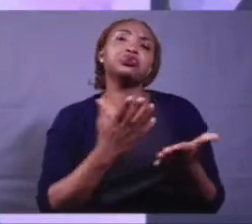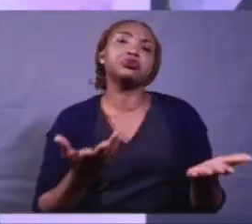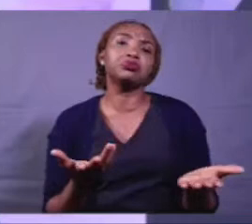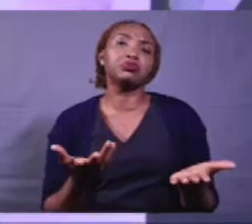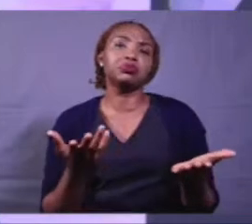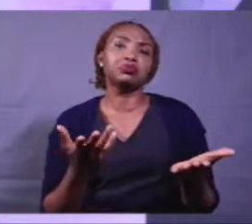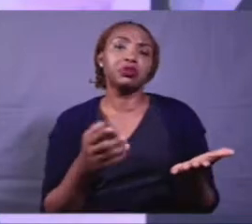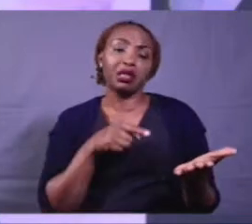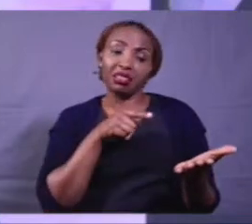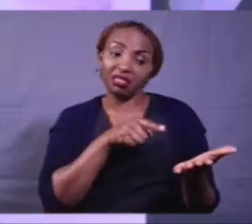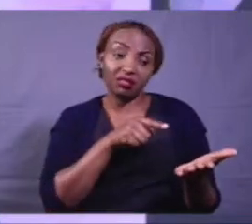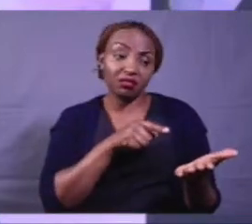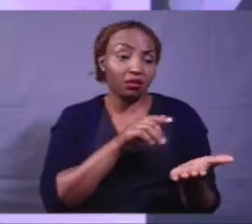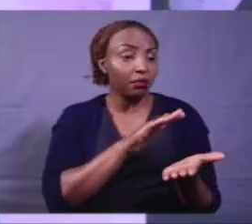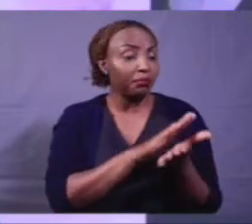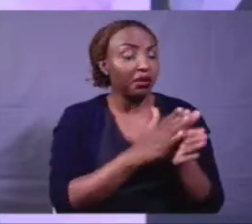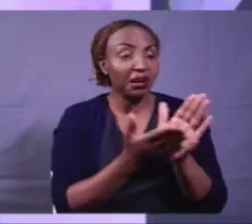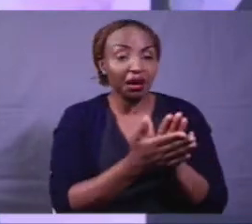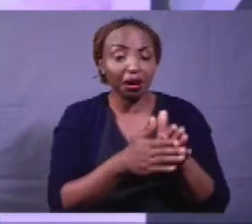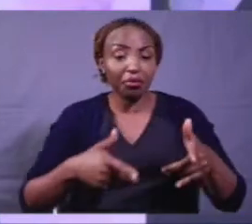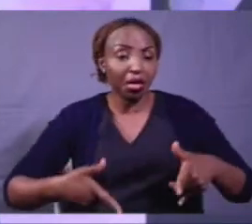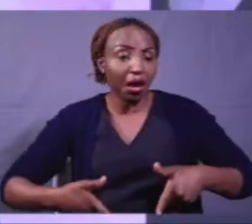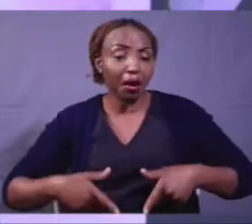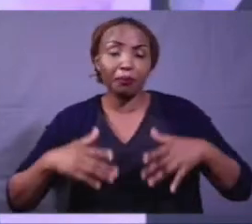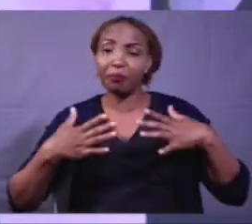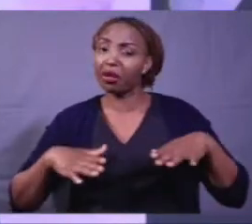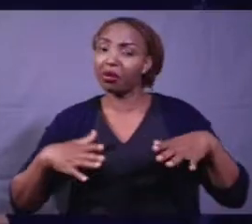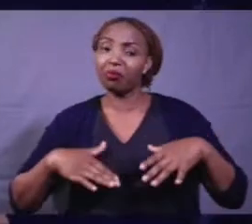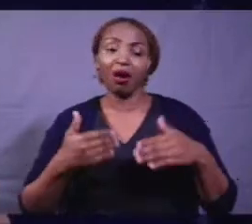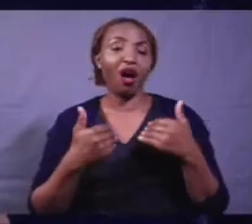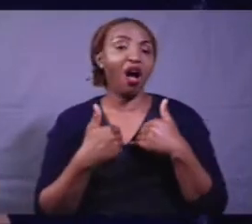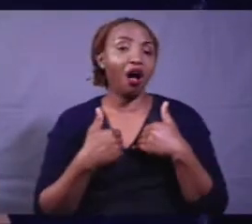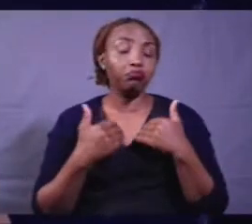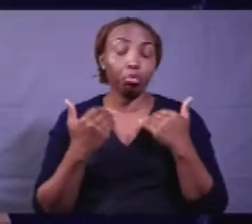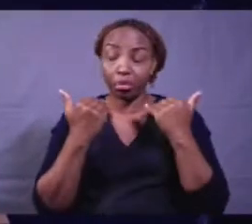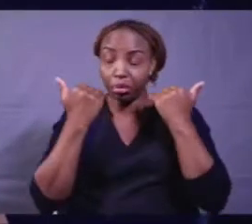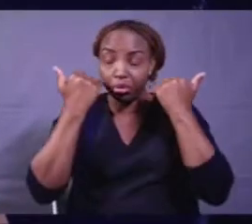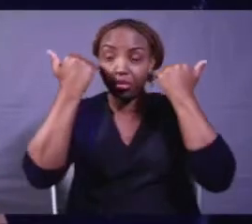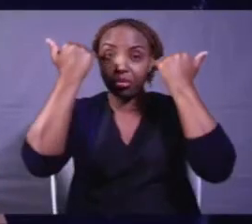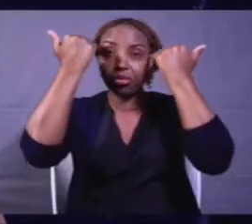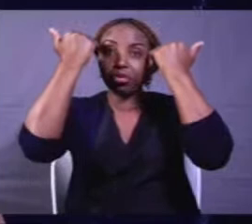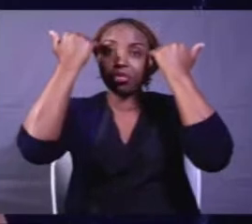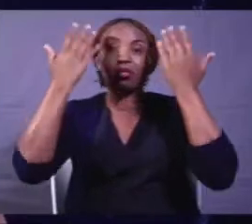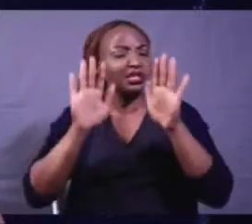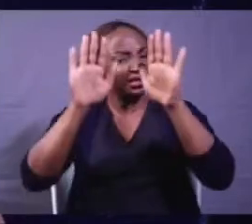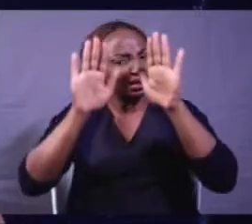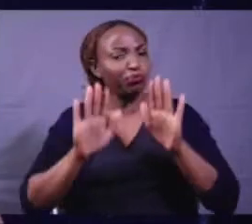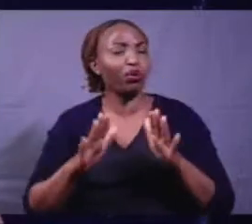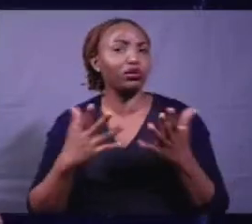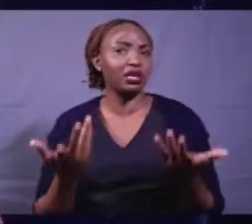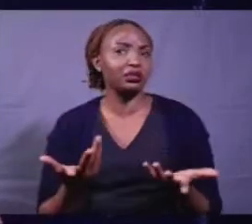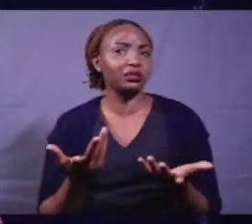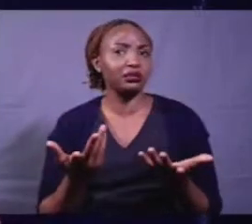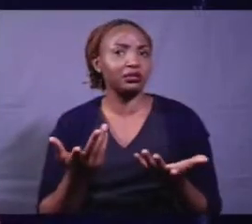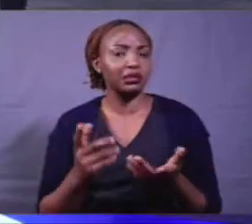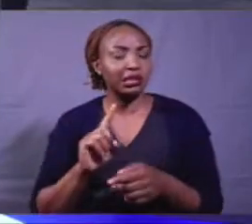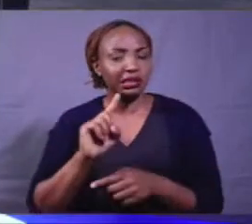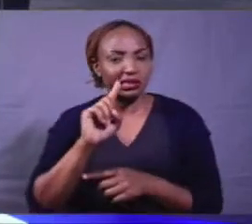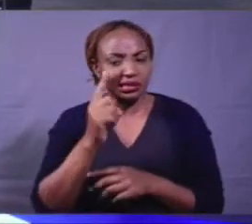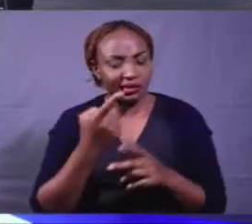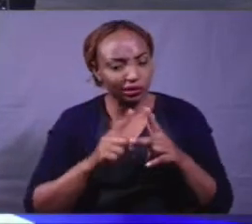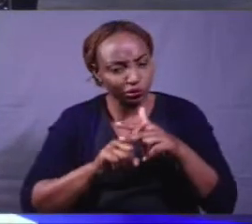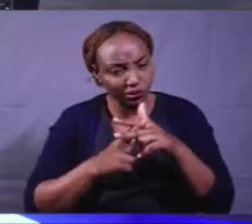Winnie, where are we as a society? So it starts at that lower level, and now we are bringing up